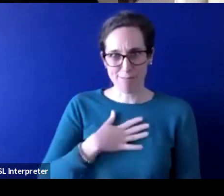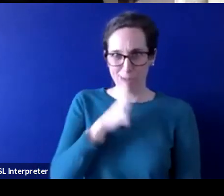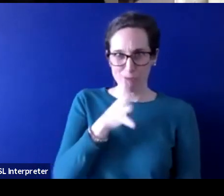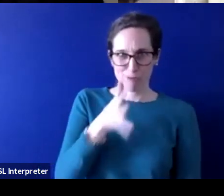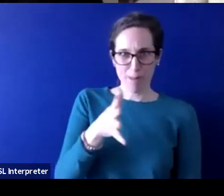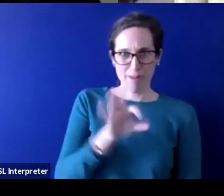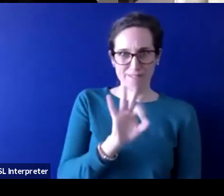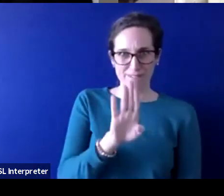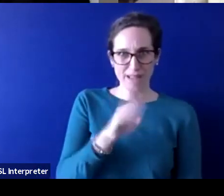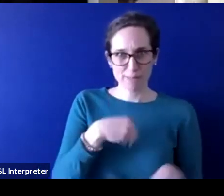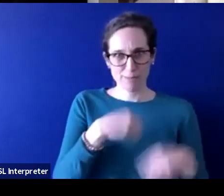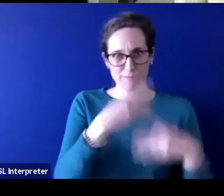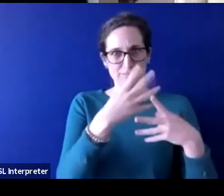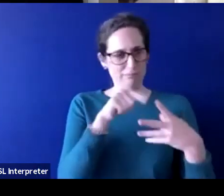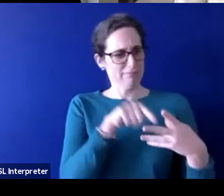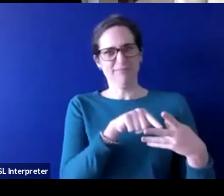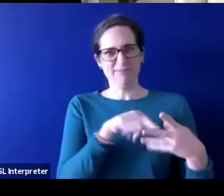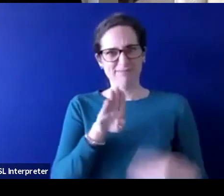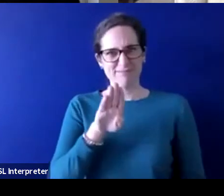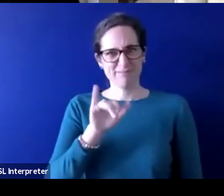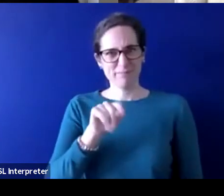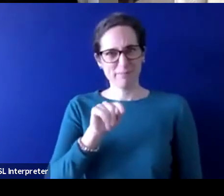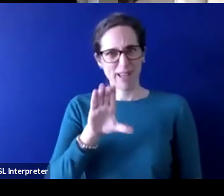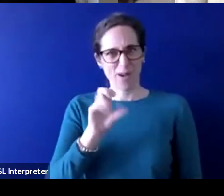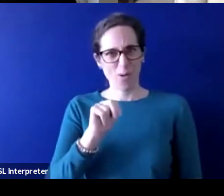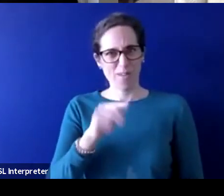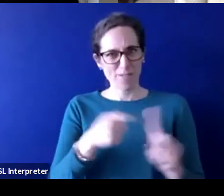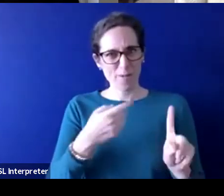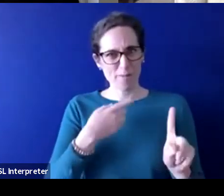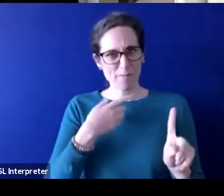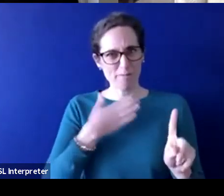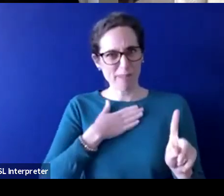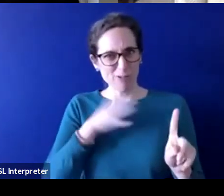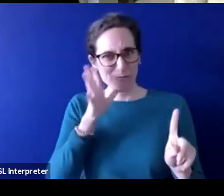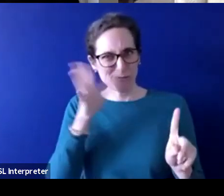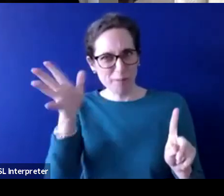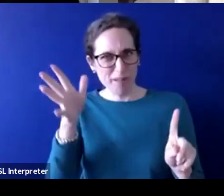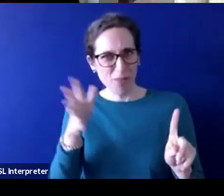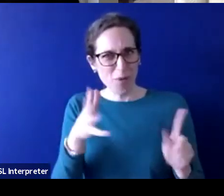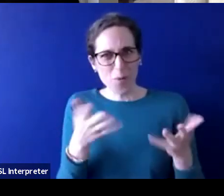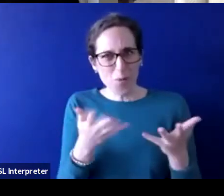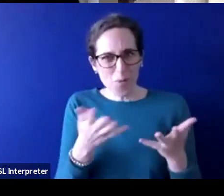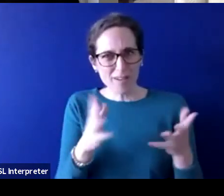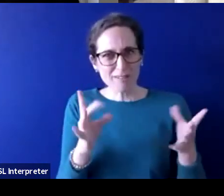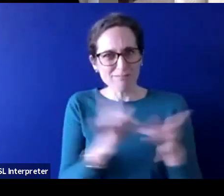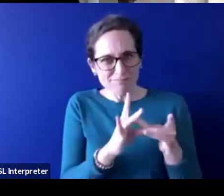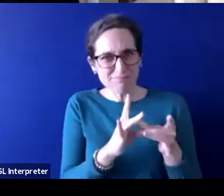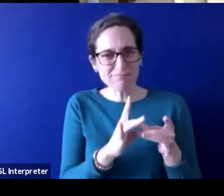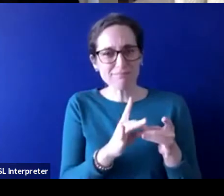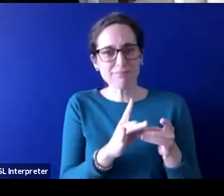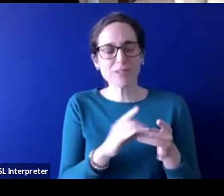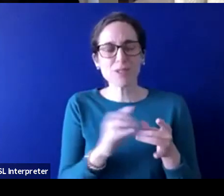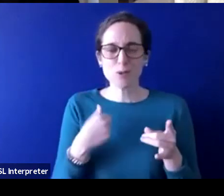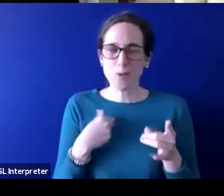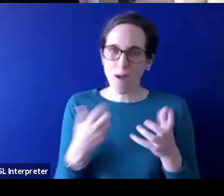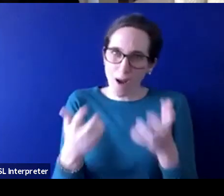some other things for it. It's like, is there anything else besides that? Can you just put on? But that's what I want them to